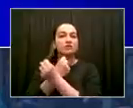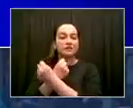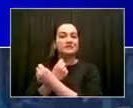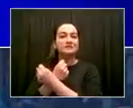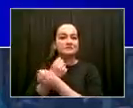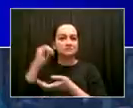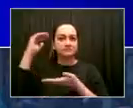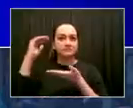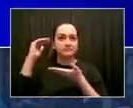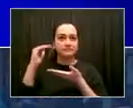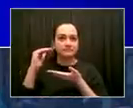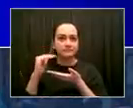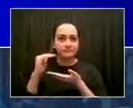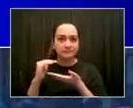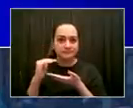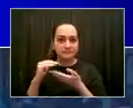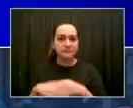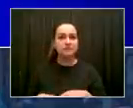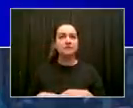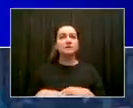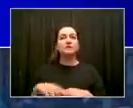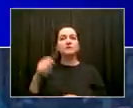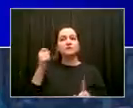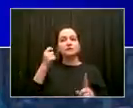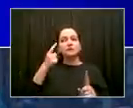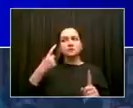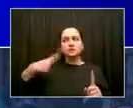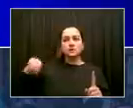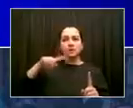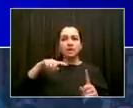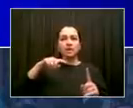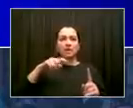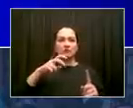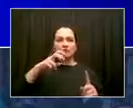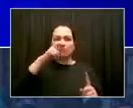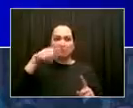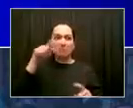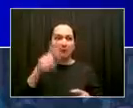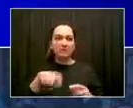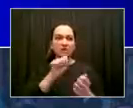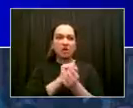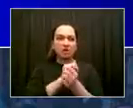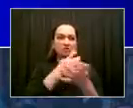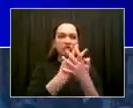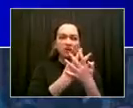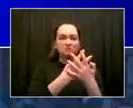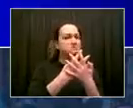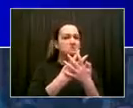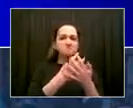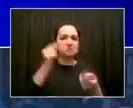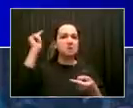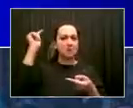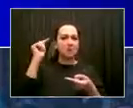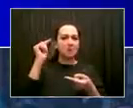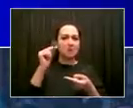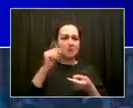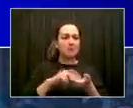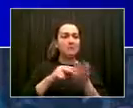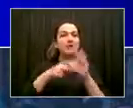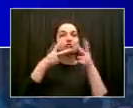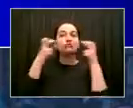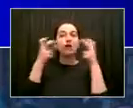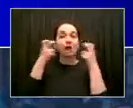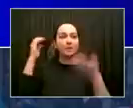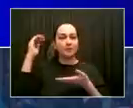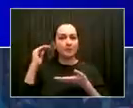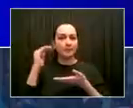year last year, a very tough year because of the pandemic, but we already see real progress being made. And so we're going to